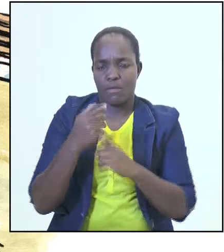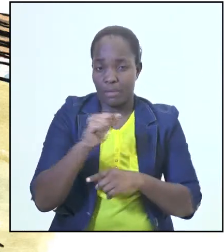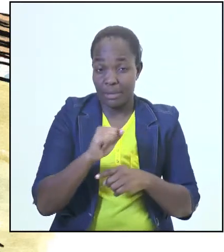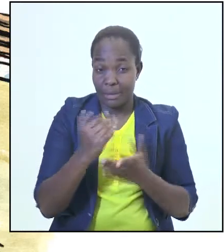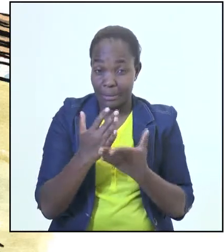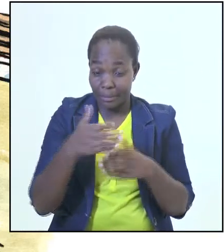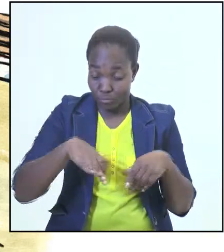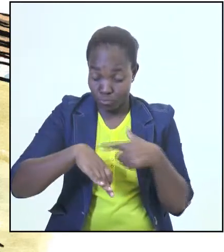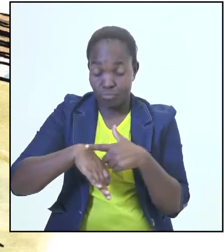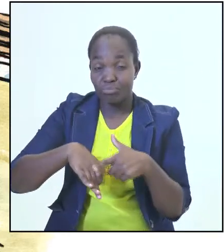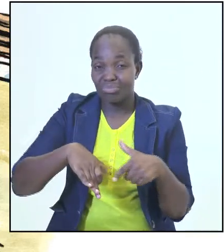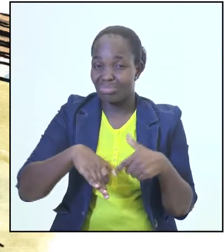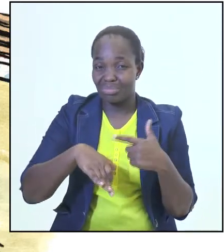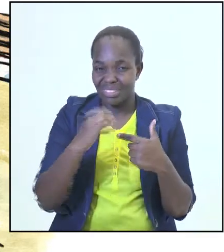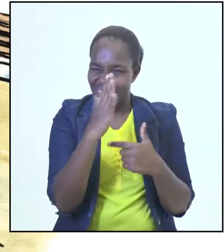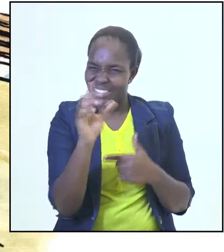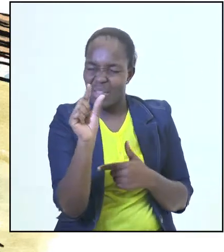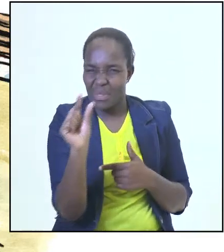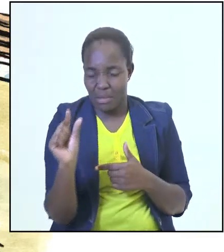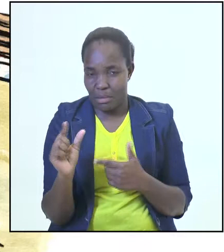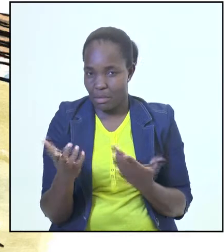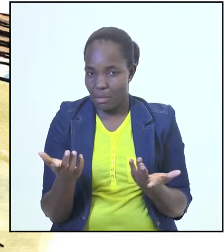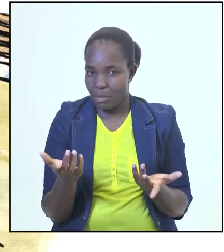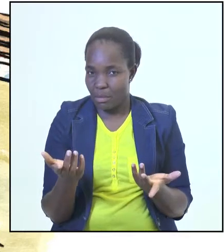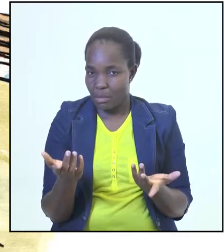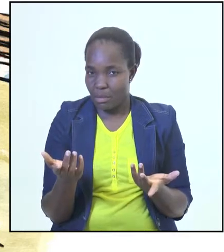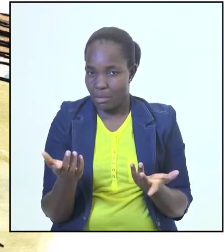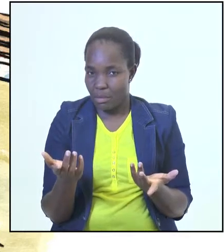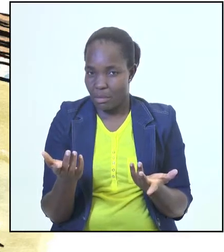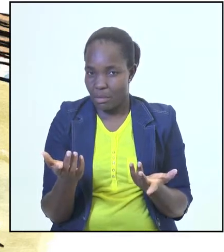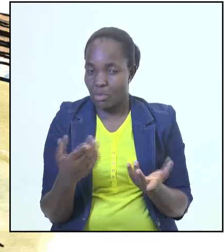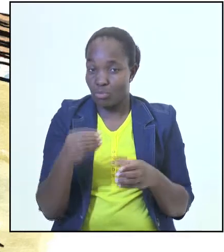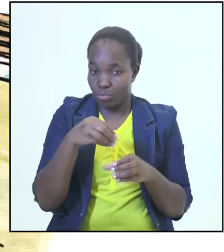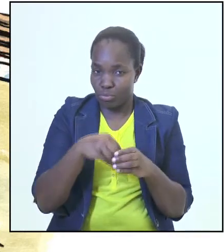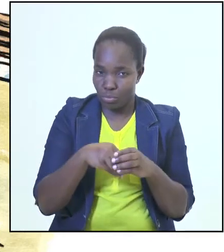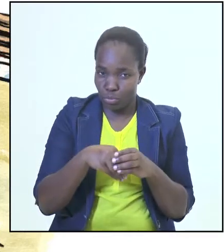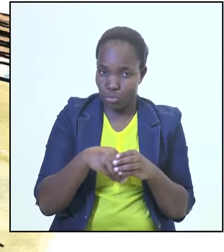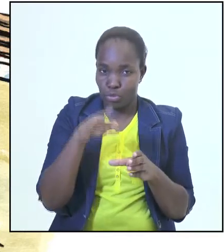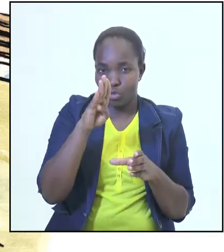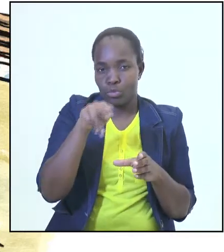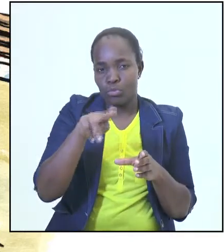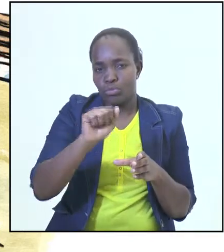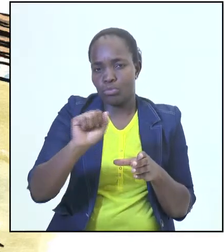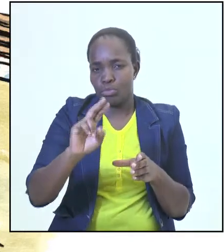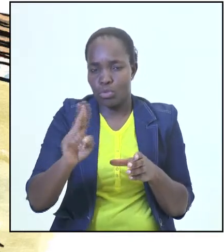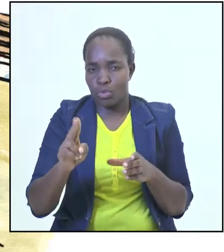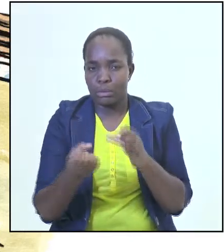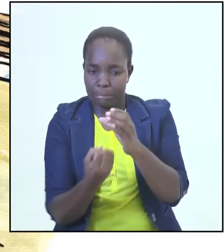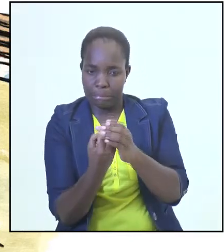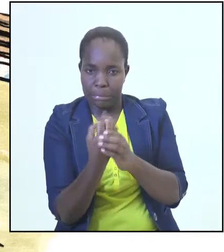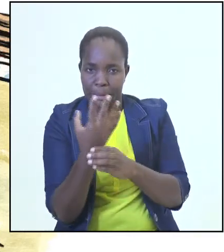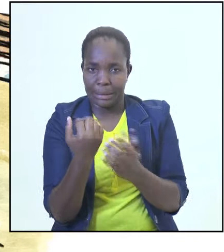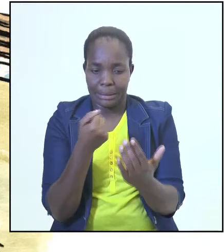Namibia, we already have very few trees to begin with. So we include bushes, plants, and grass. Therefore, we